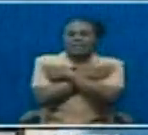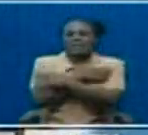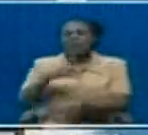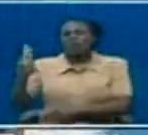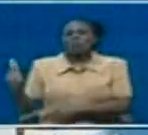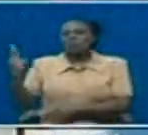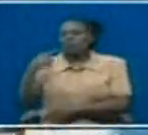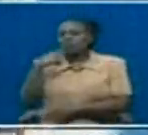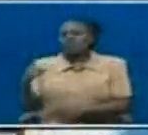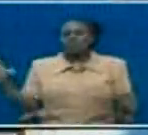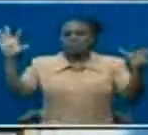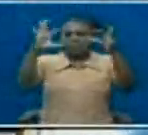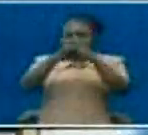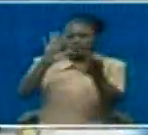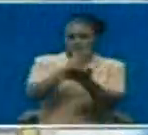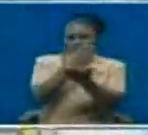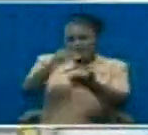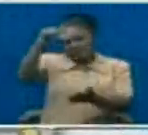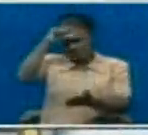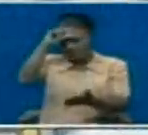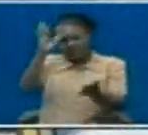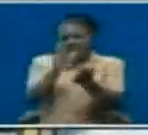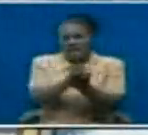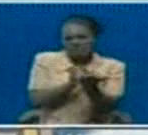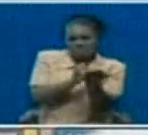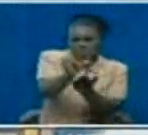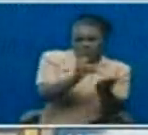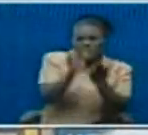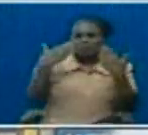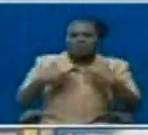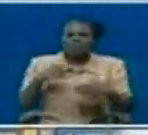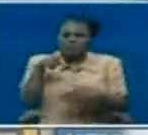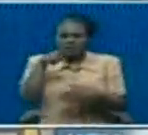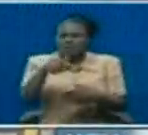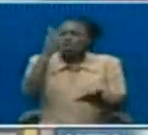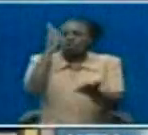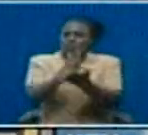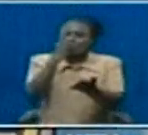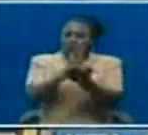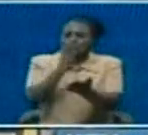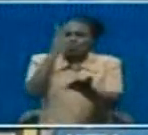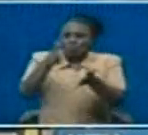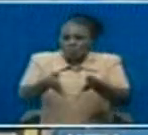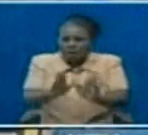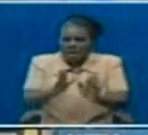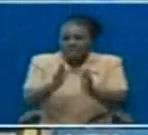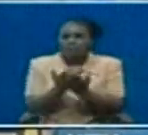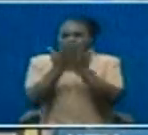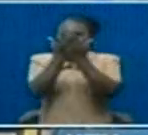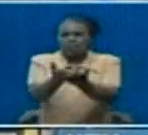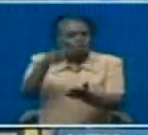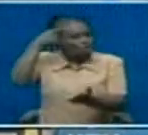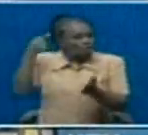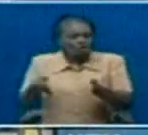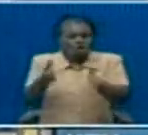the collaborative effort between the government, financiers and road contractors is a sure and proven way of delivering roads to